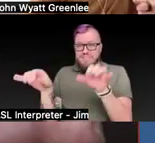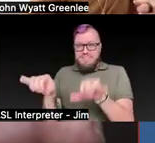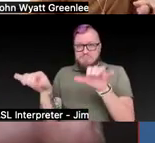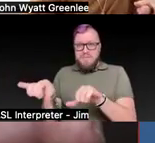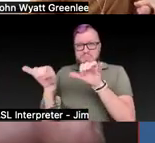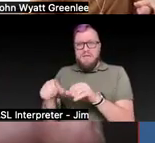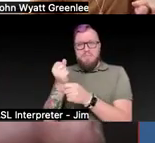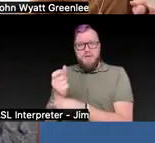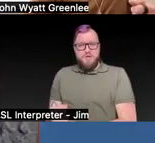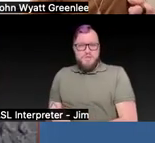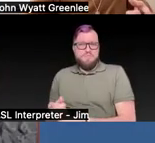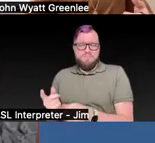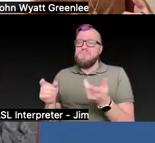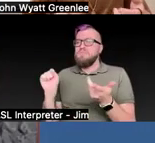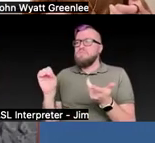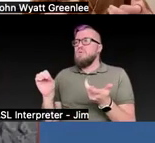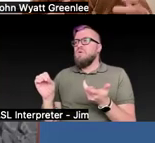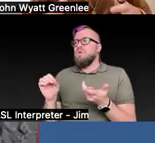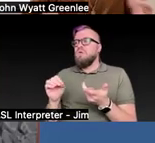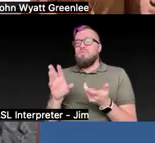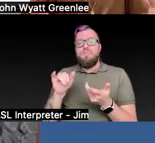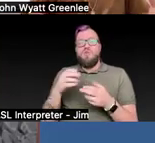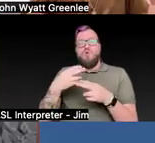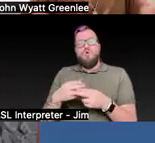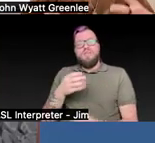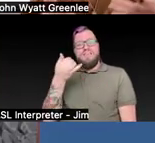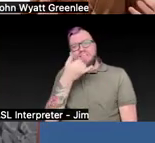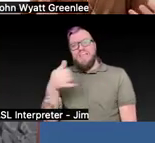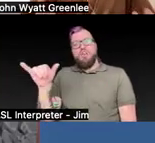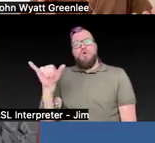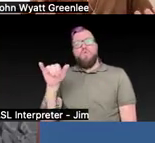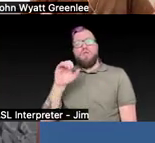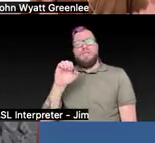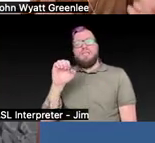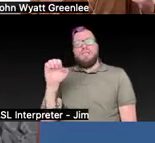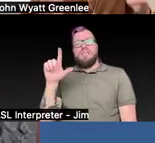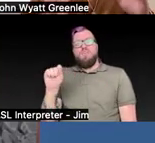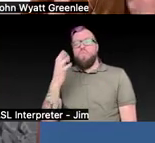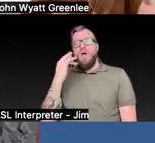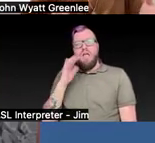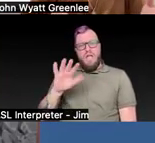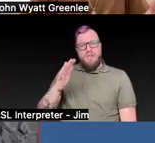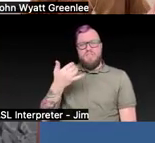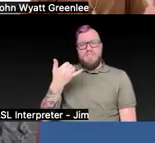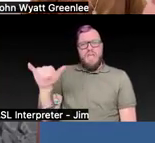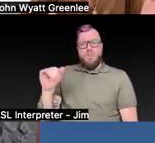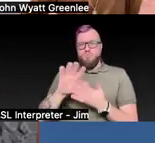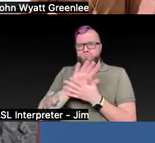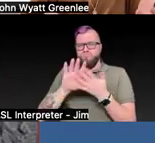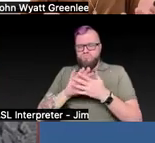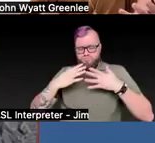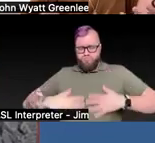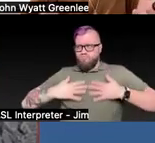Um, and during this time, they're what are called yellow eels because they have a sort of yellowish tint to them.